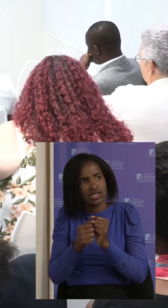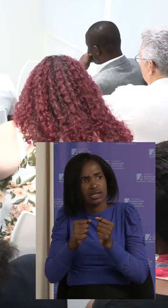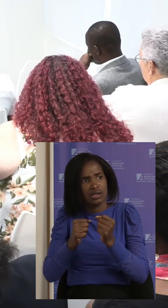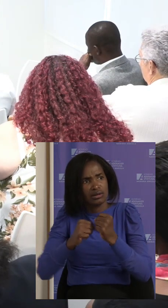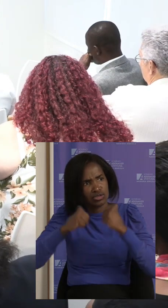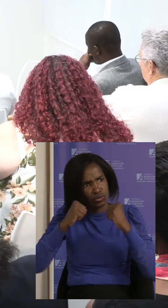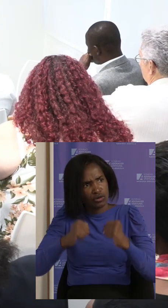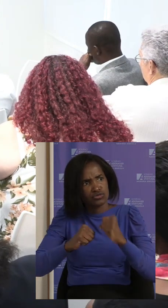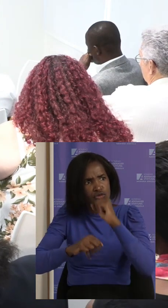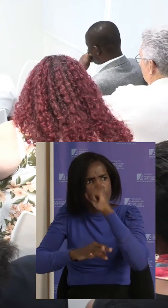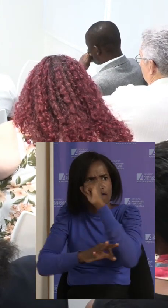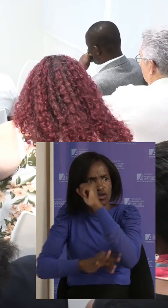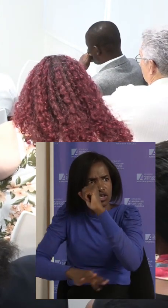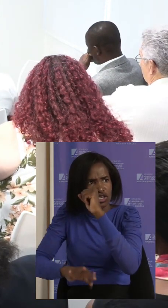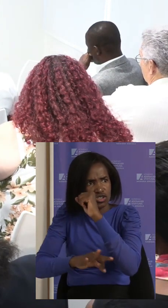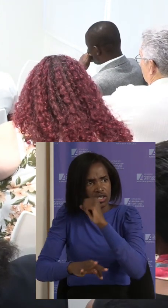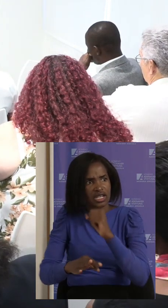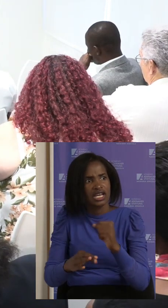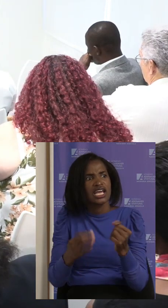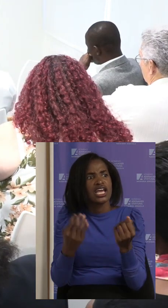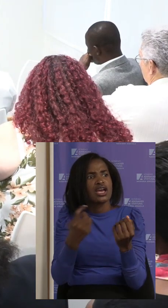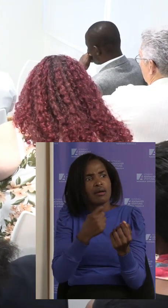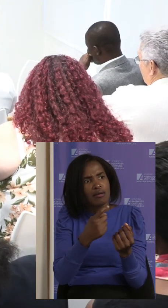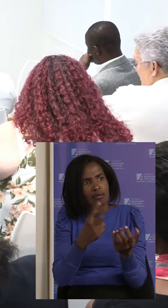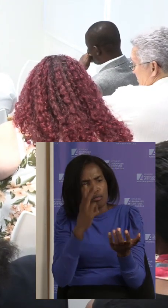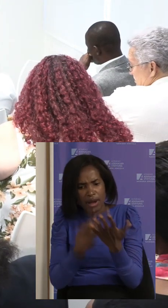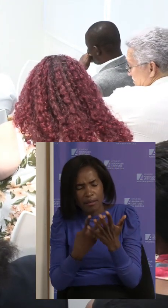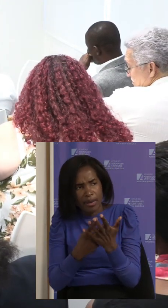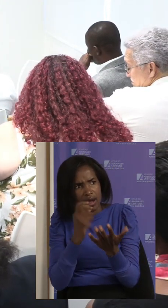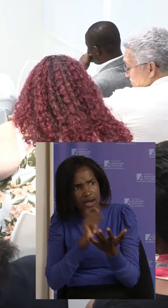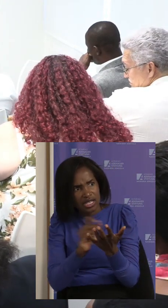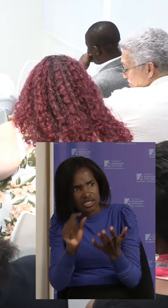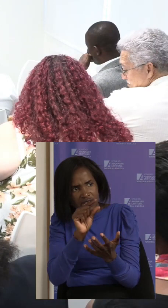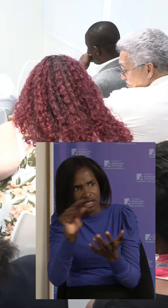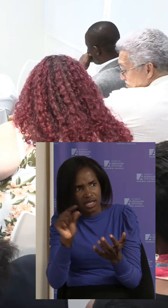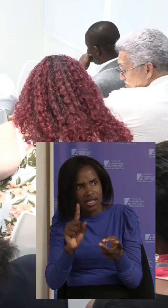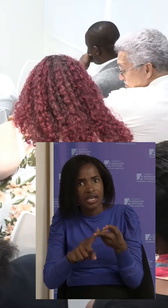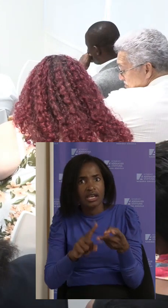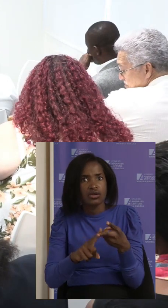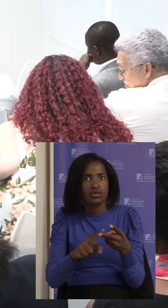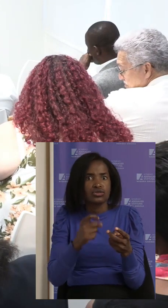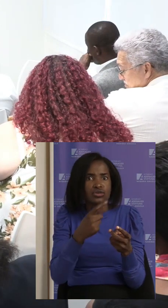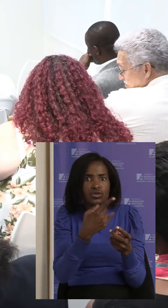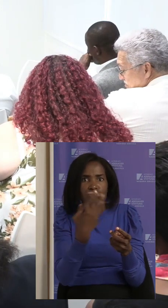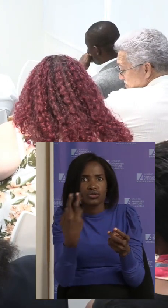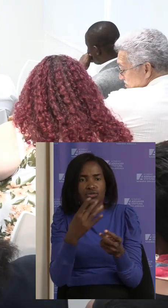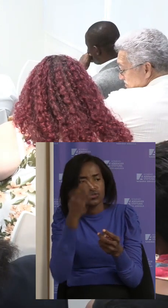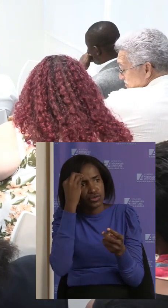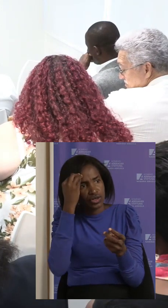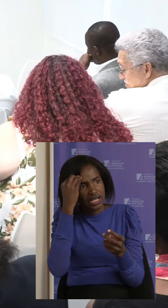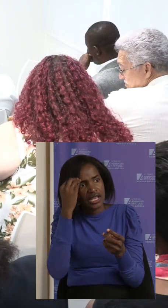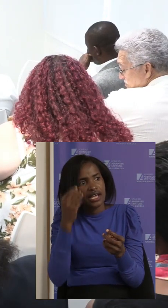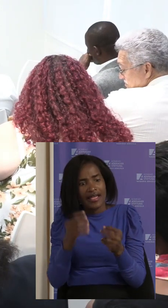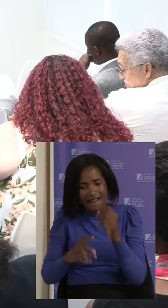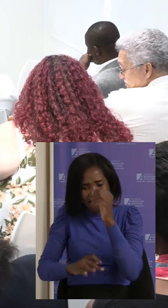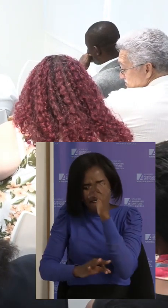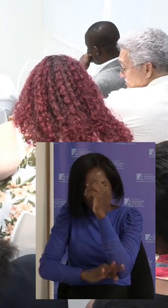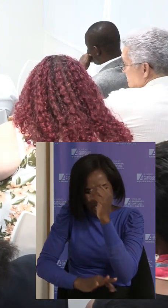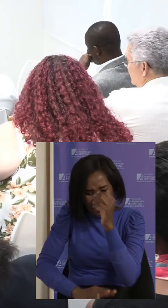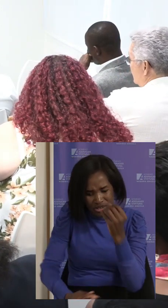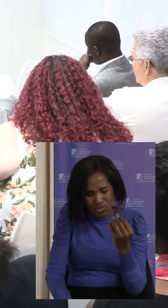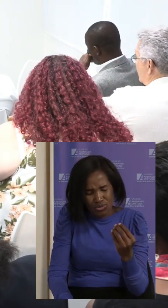in jolly phonics and early numeracy in order to enable us to get the foundation right,